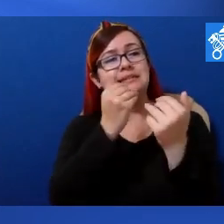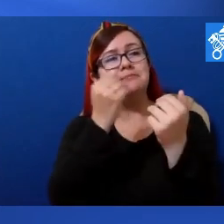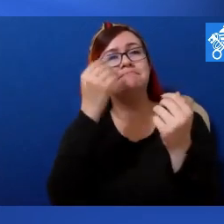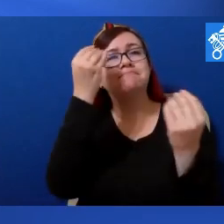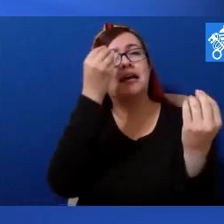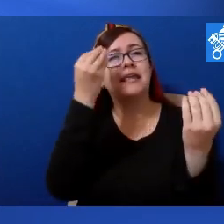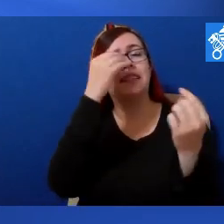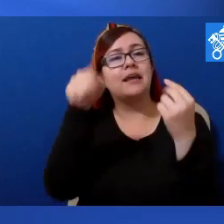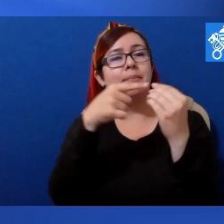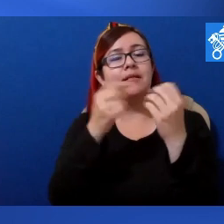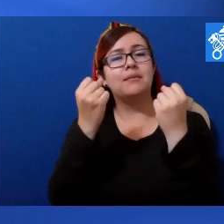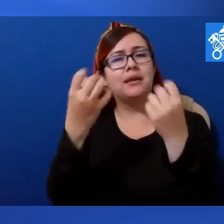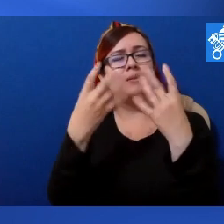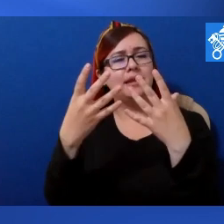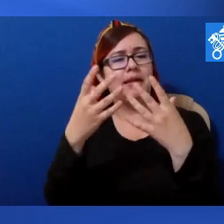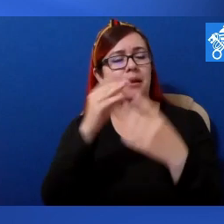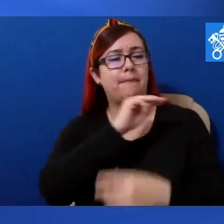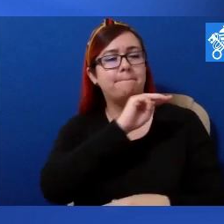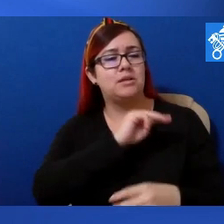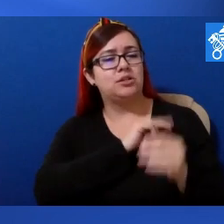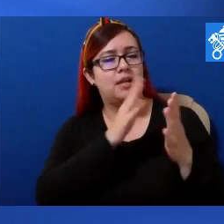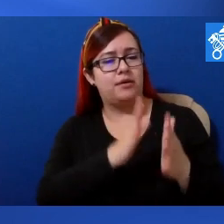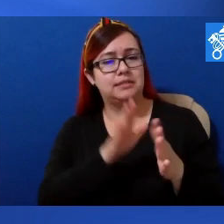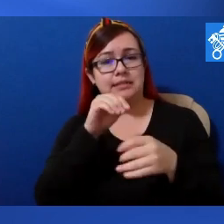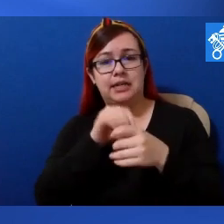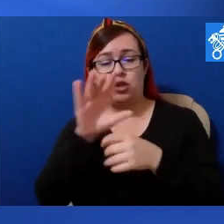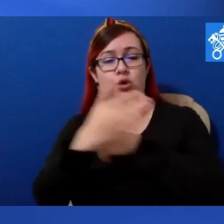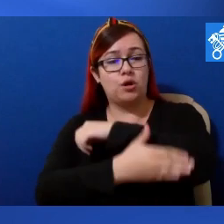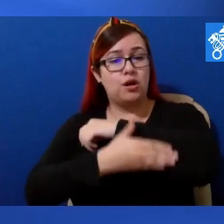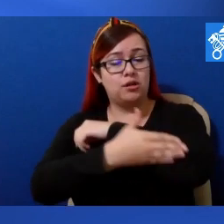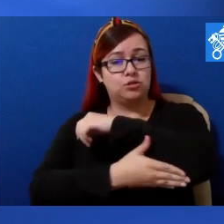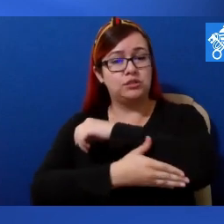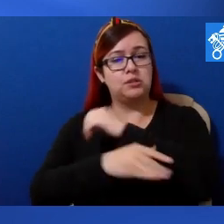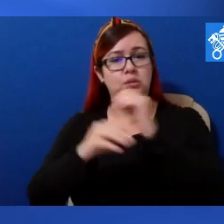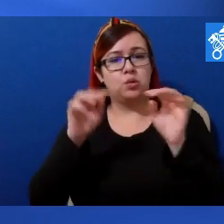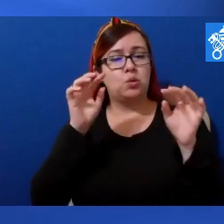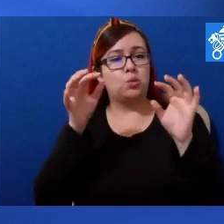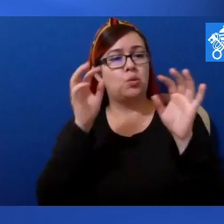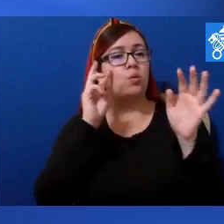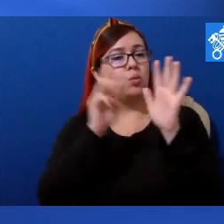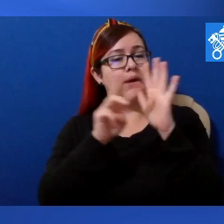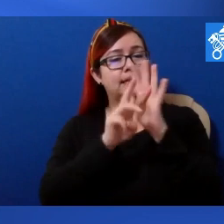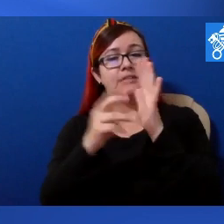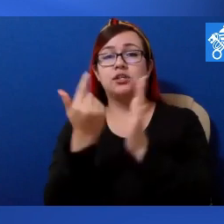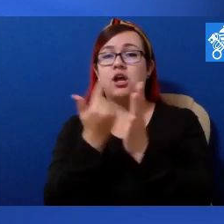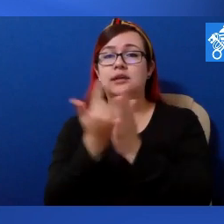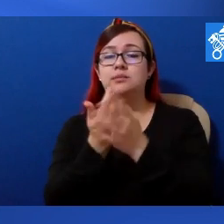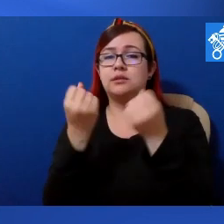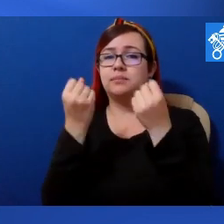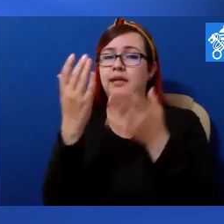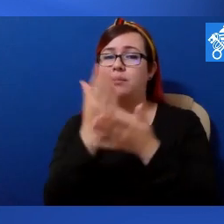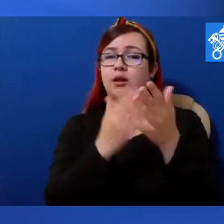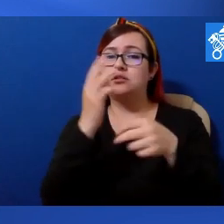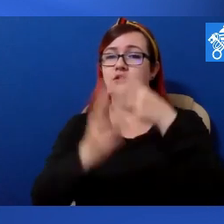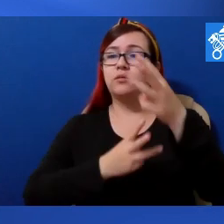Poles. You are living Mission Week, which this year is being accompanied by the